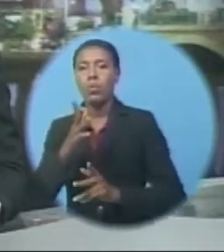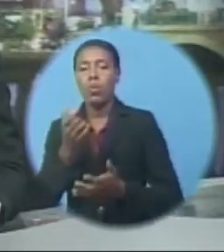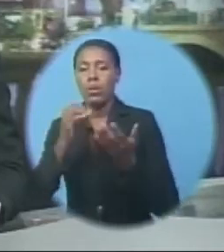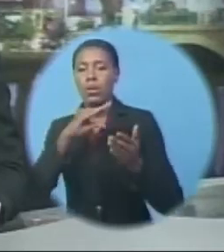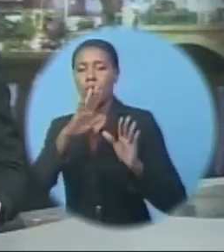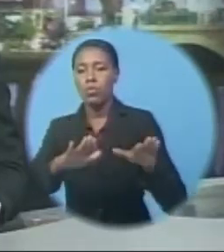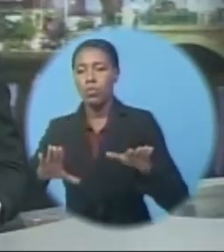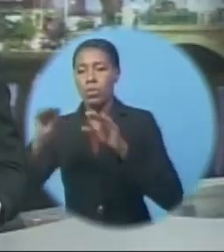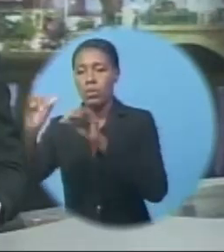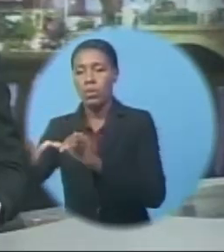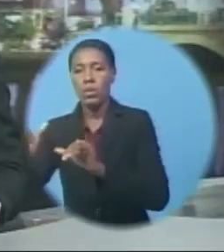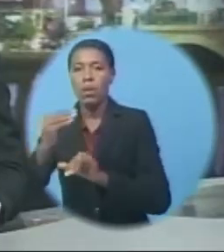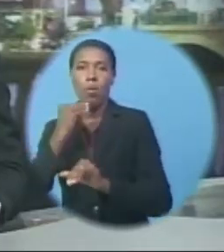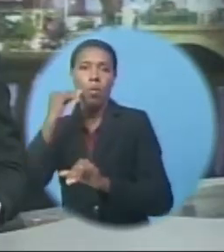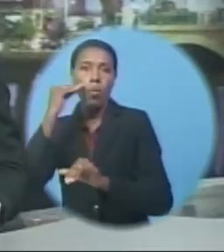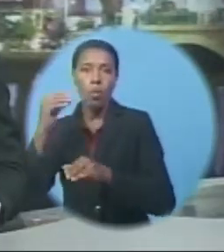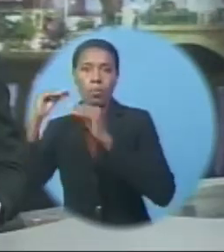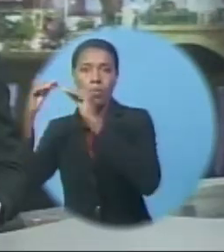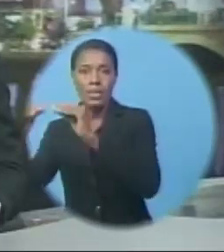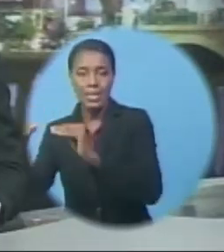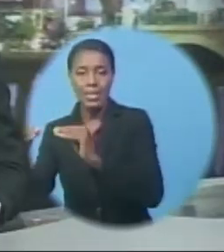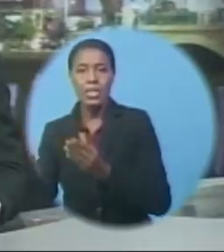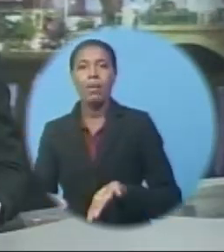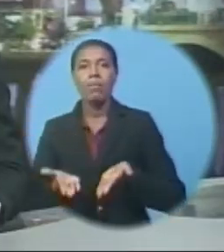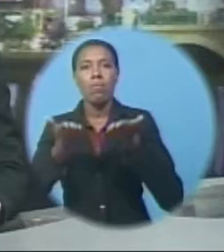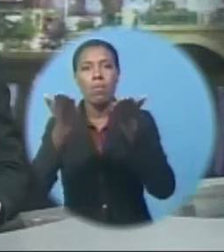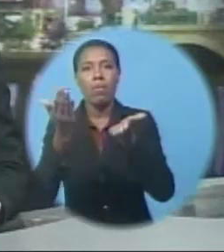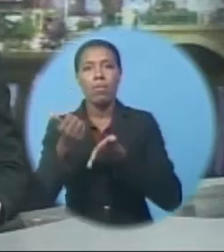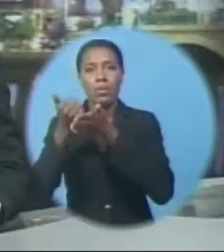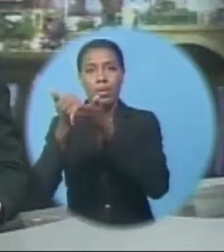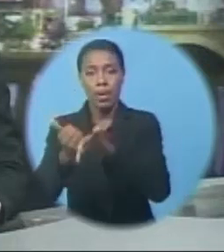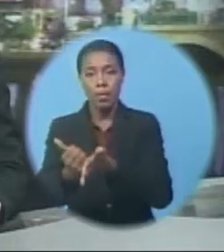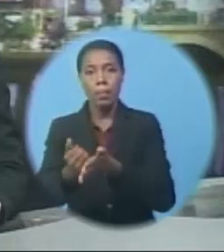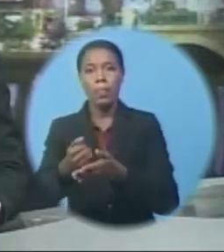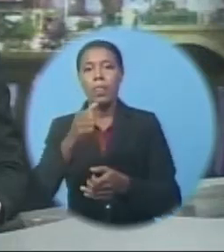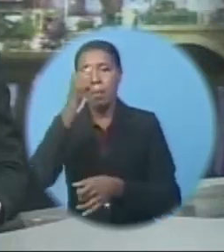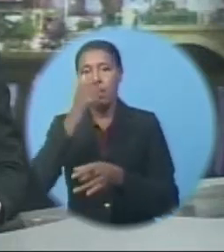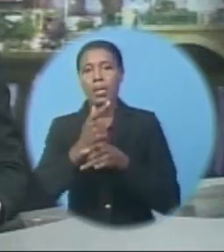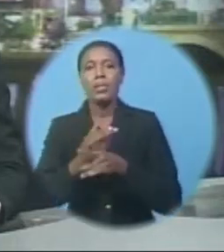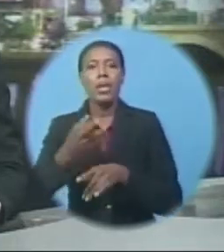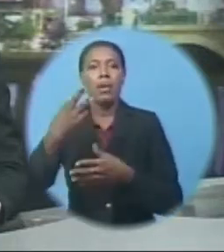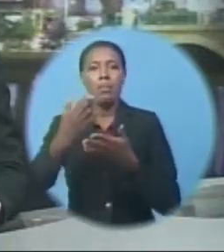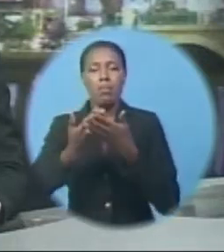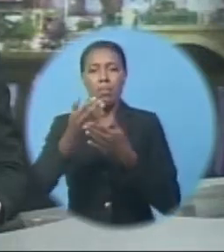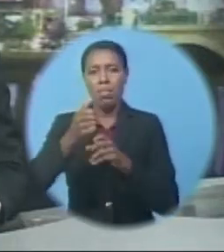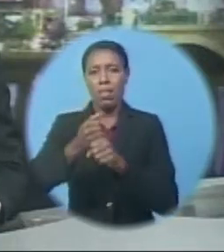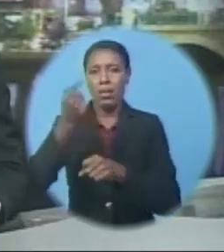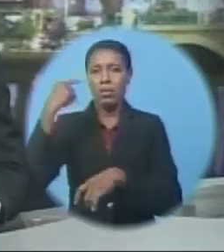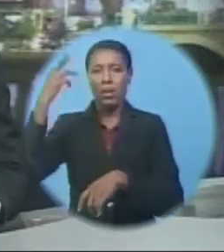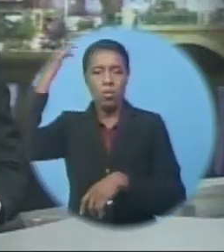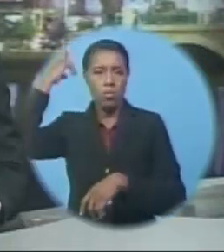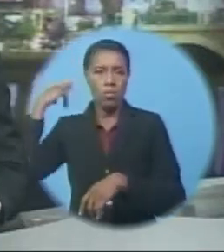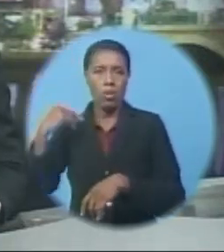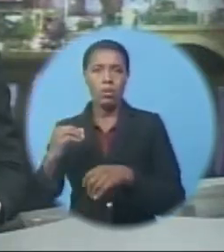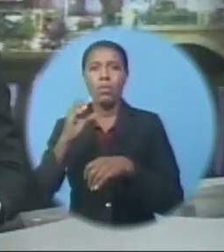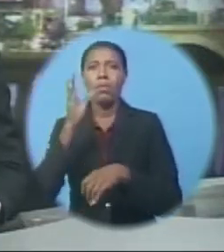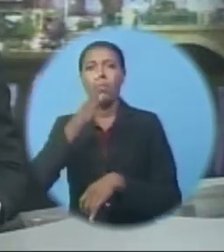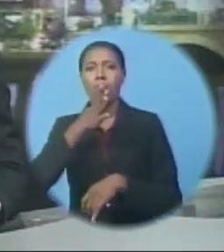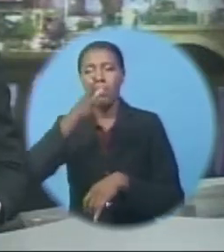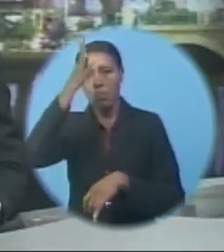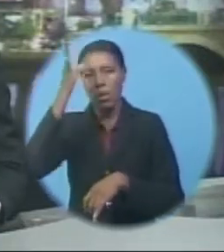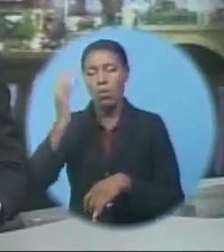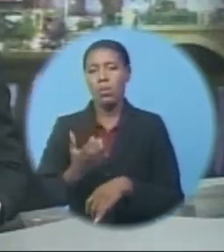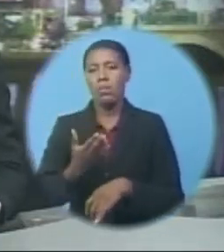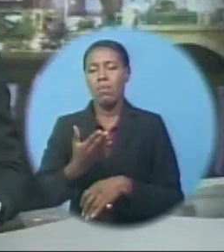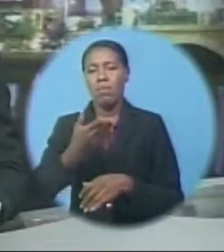President of the African Heritage Foundation, Paul Rock, says the idea came after the Rastafarian couple hauled before the law court last year for failing